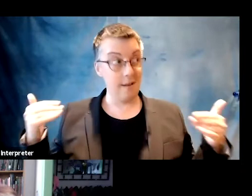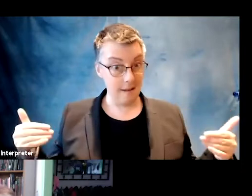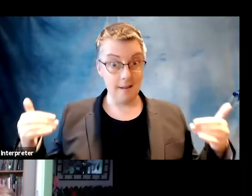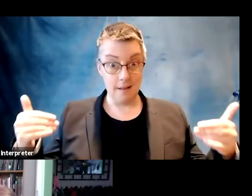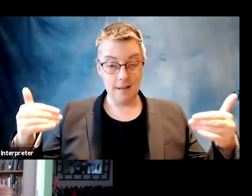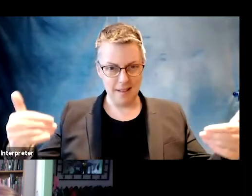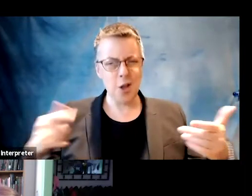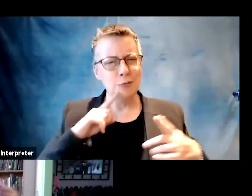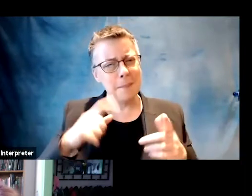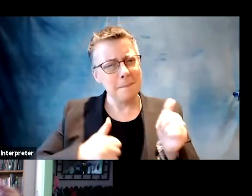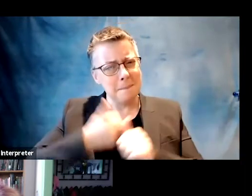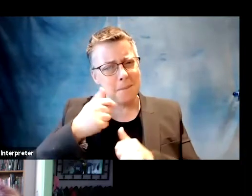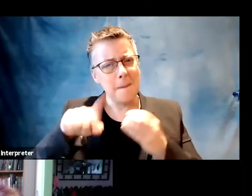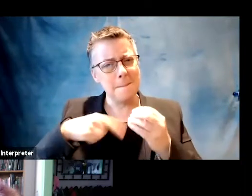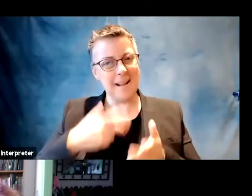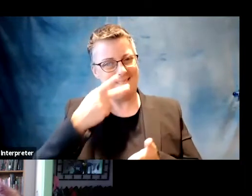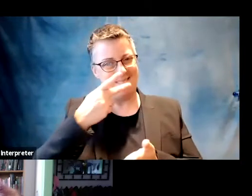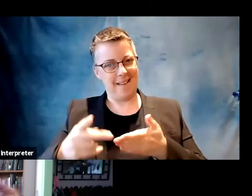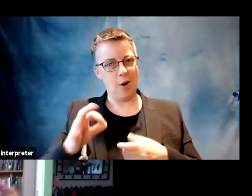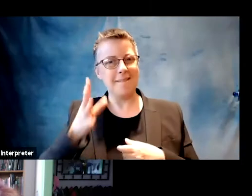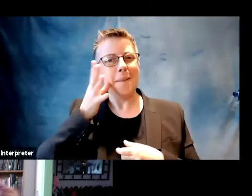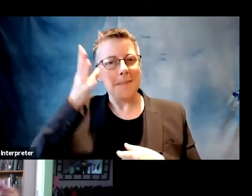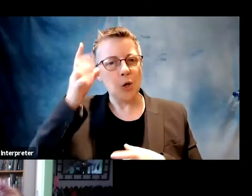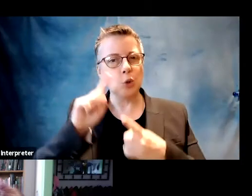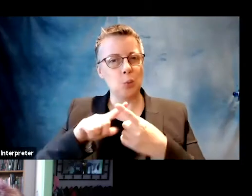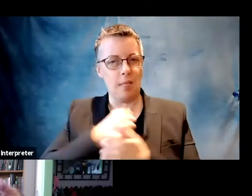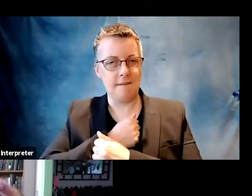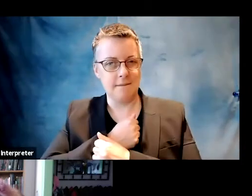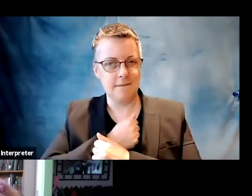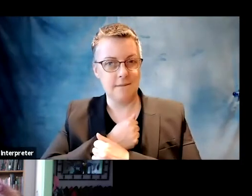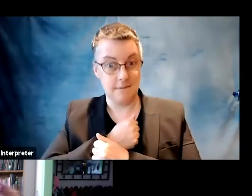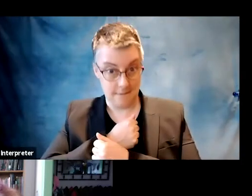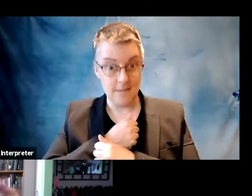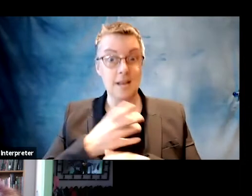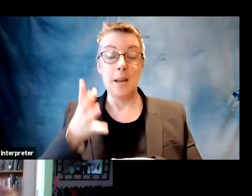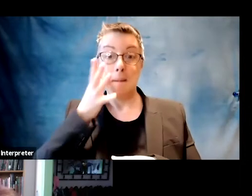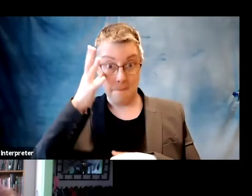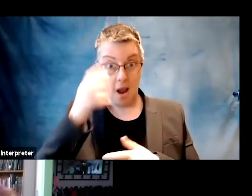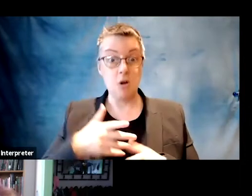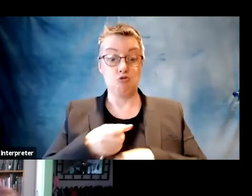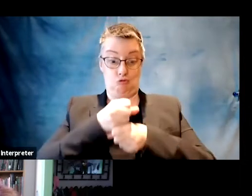base about the failure of a parent to love. That a parent creates a child, and this is the primary